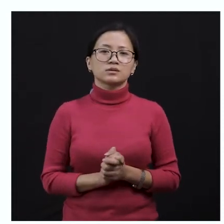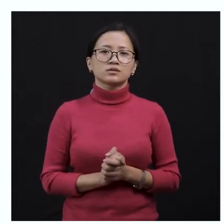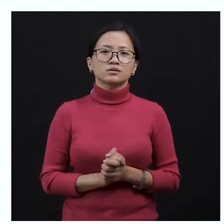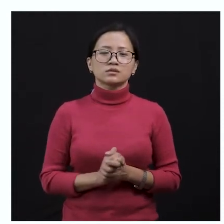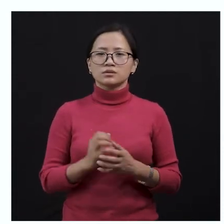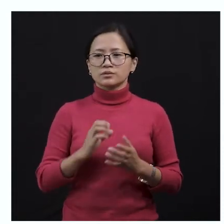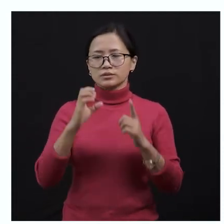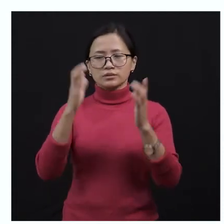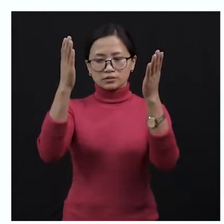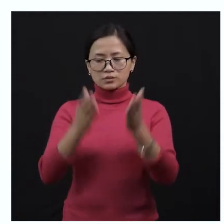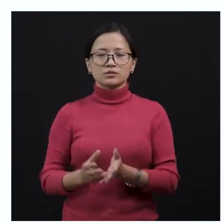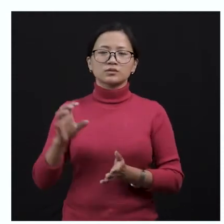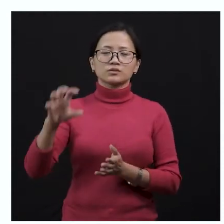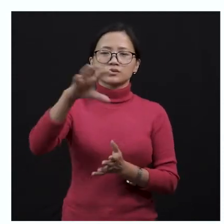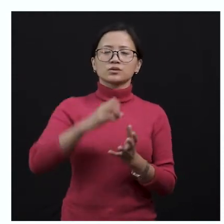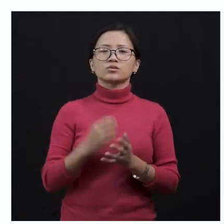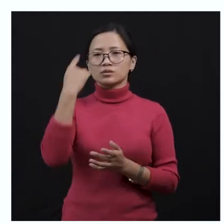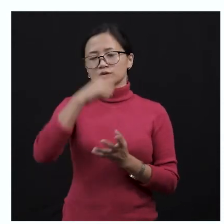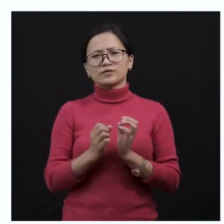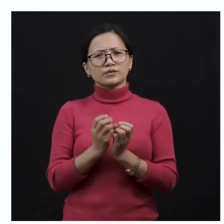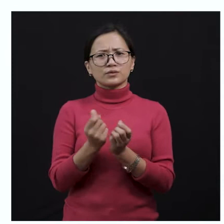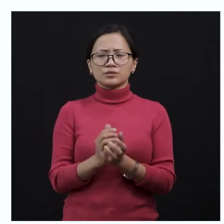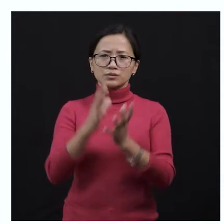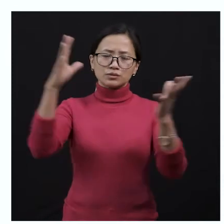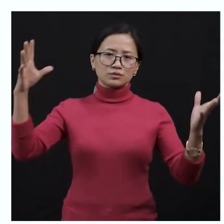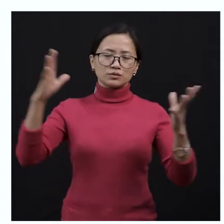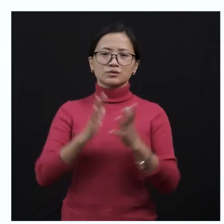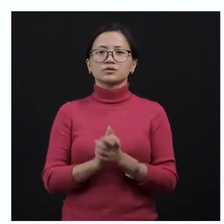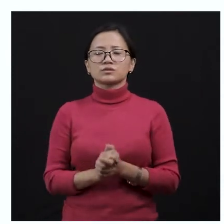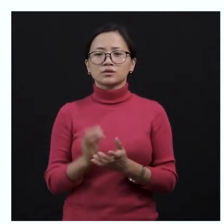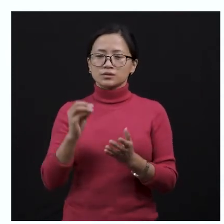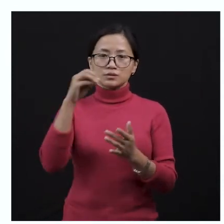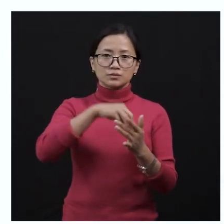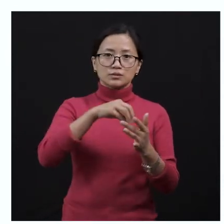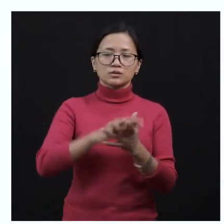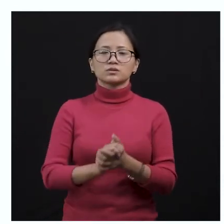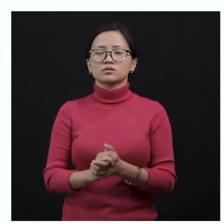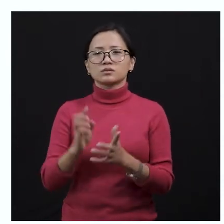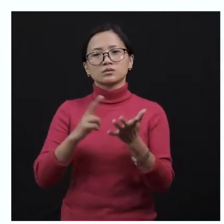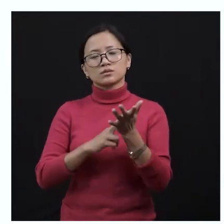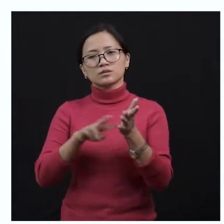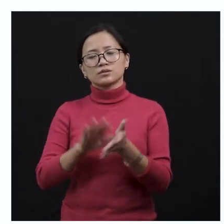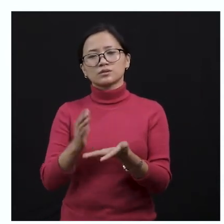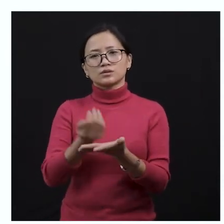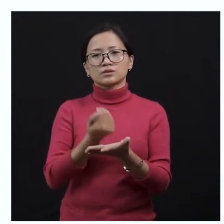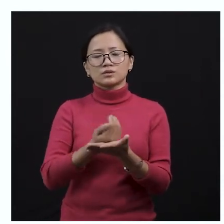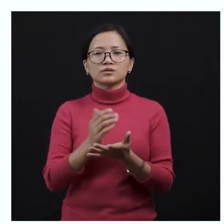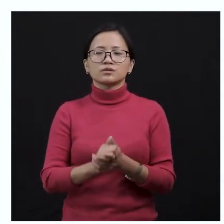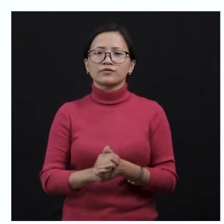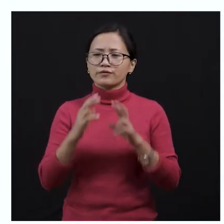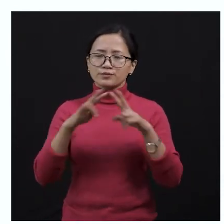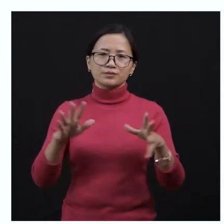And the country who have a rich deposit of all these natural resources are considered to be